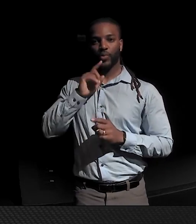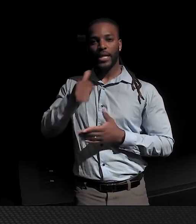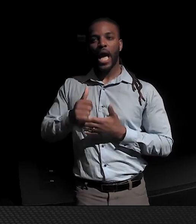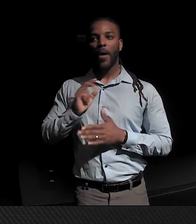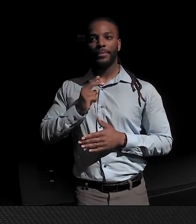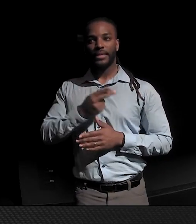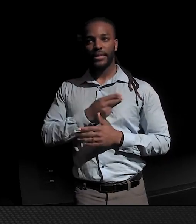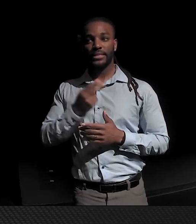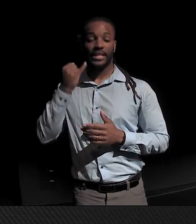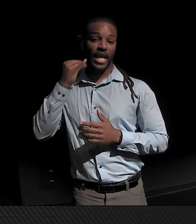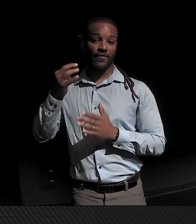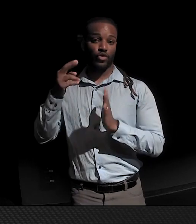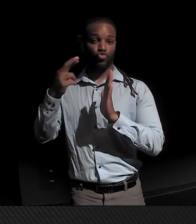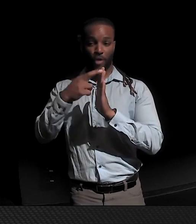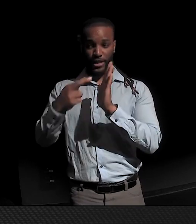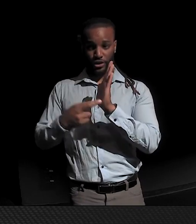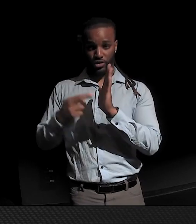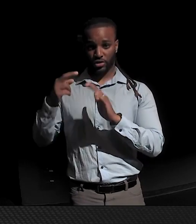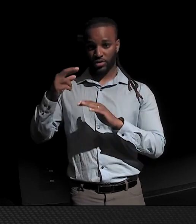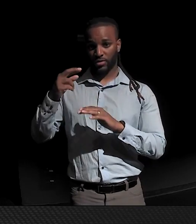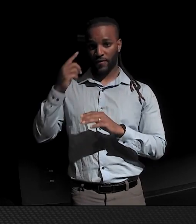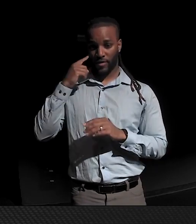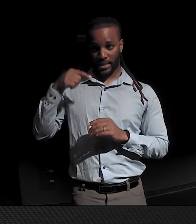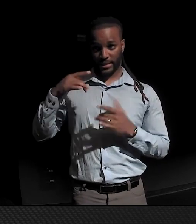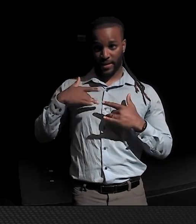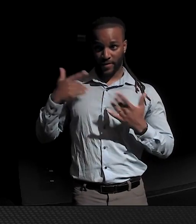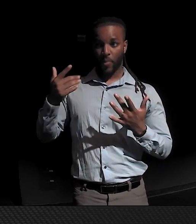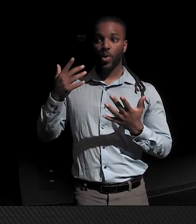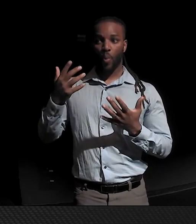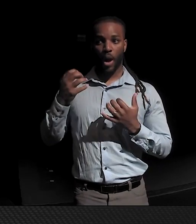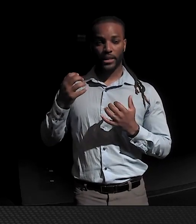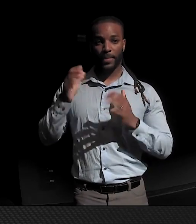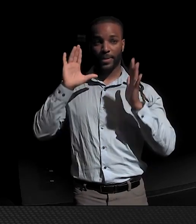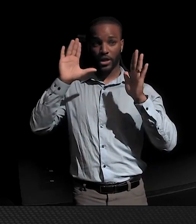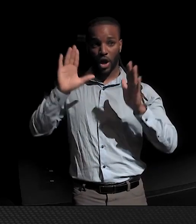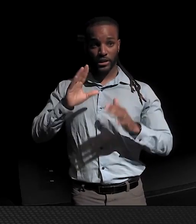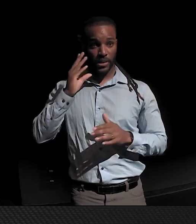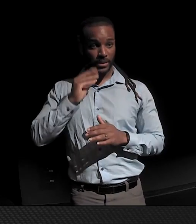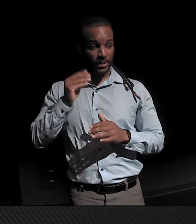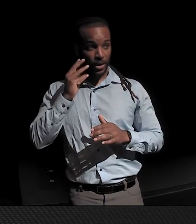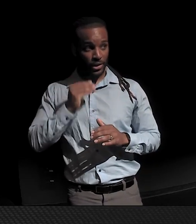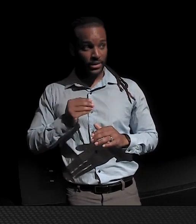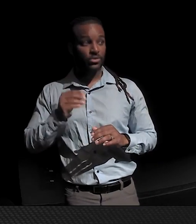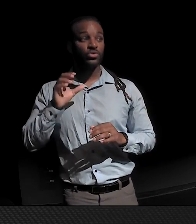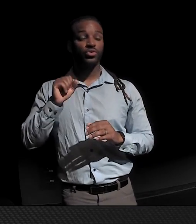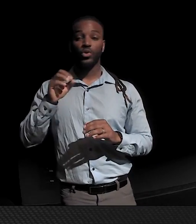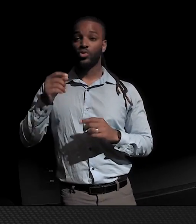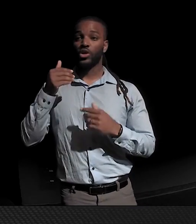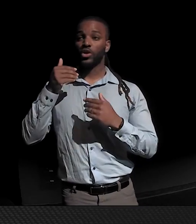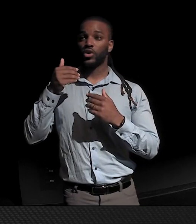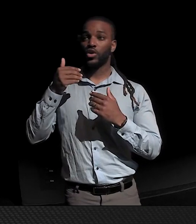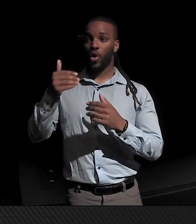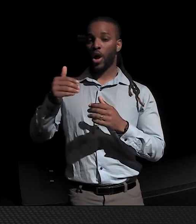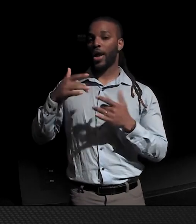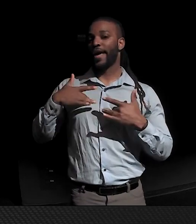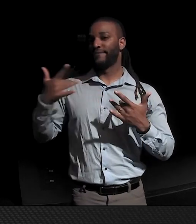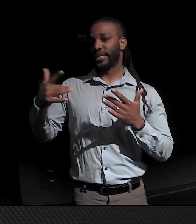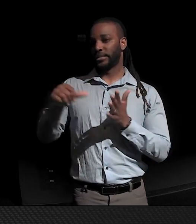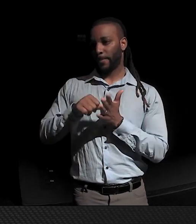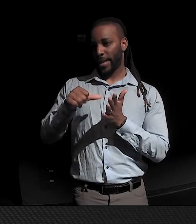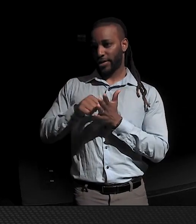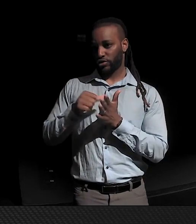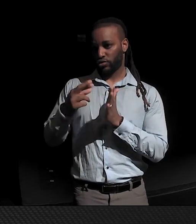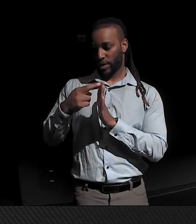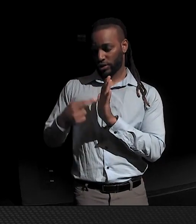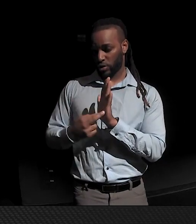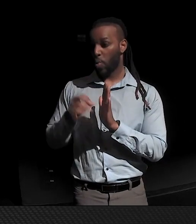helps us if you register for this event because we want to make it an awesome experience. And so you can go on our events page to